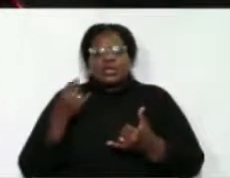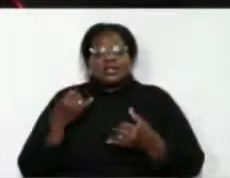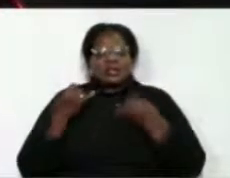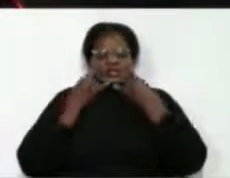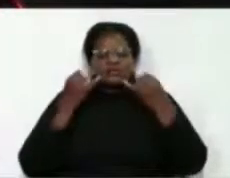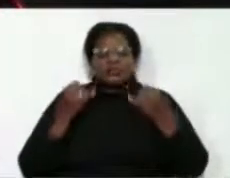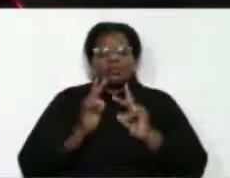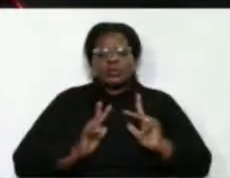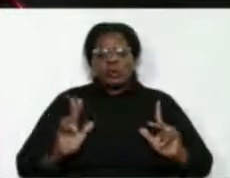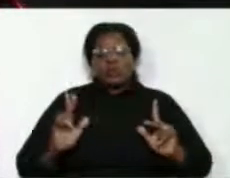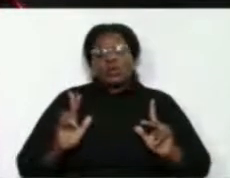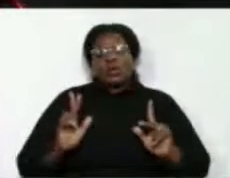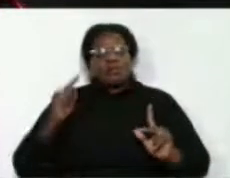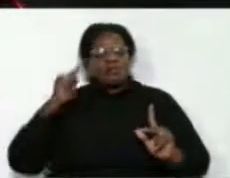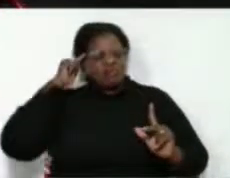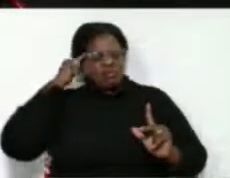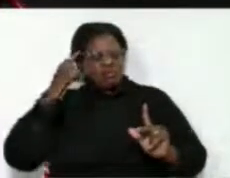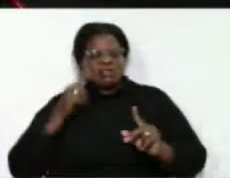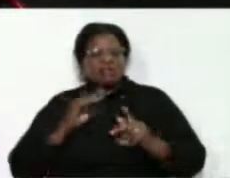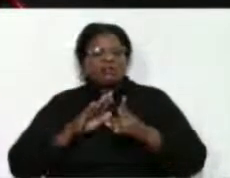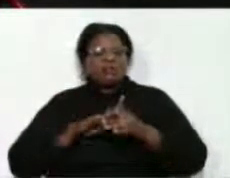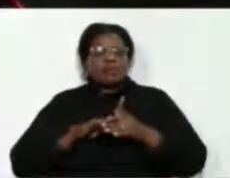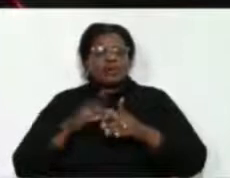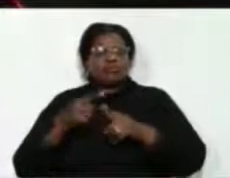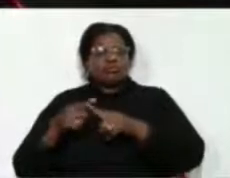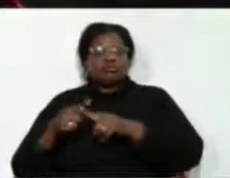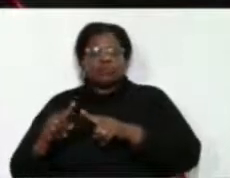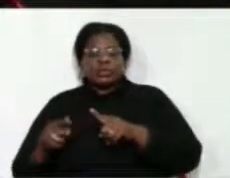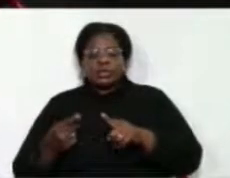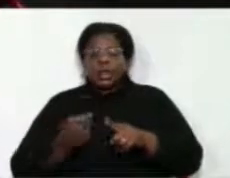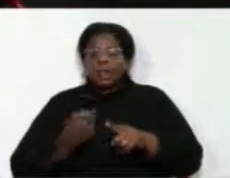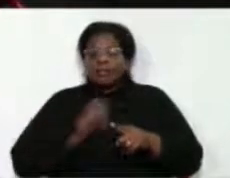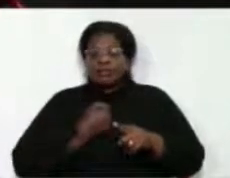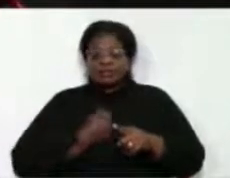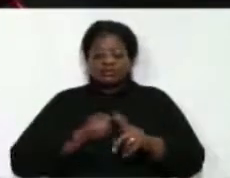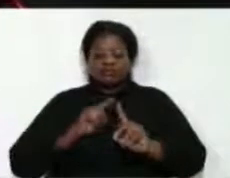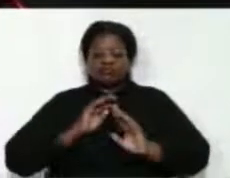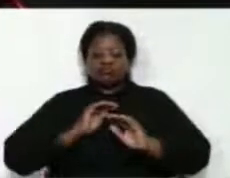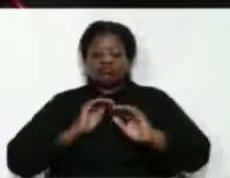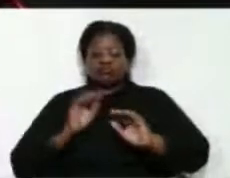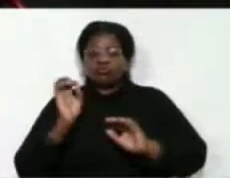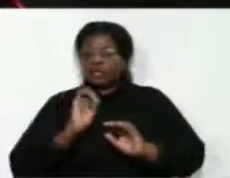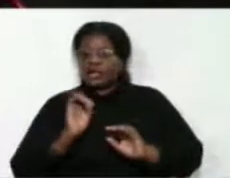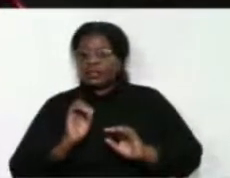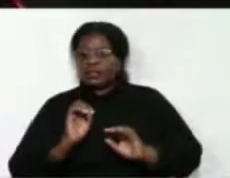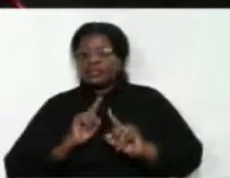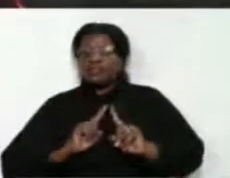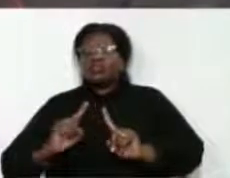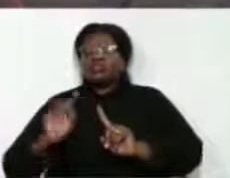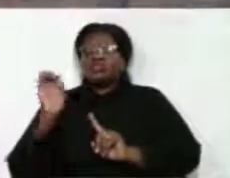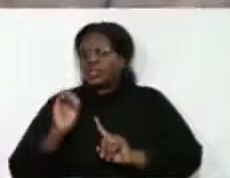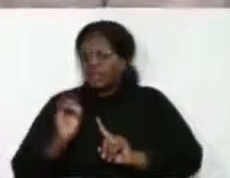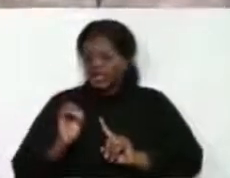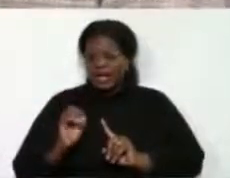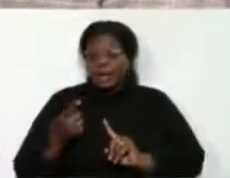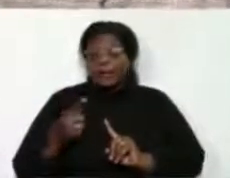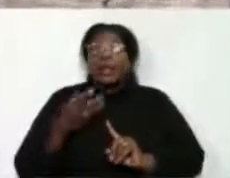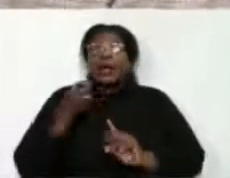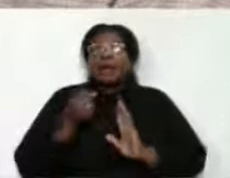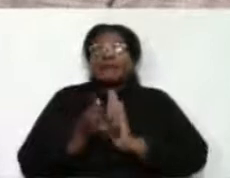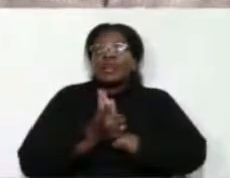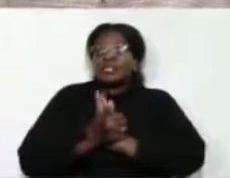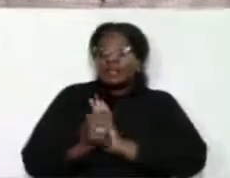their notebooks to think about things. Yeah. I'm not really a teacher, but I've got a lot of experience. Absai has also got experience in small business,